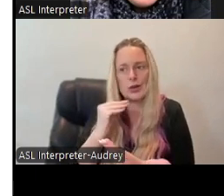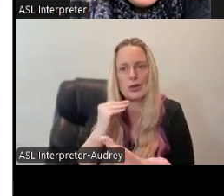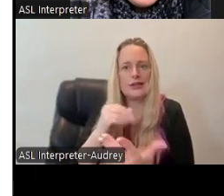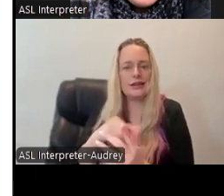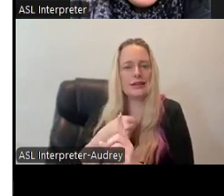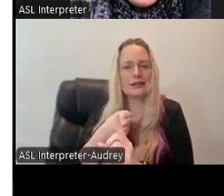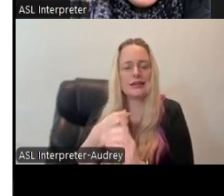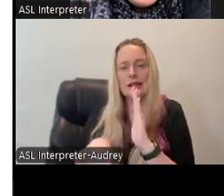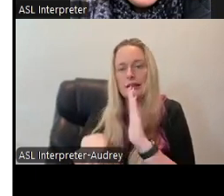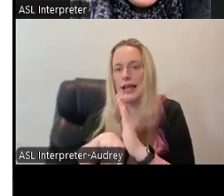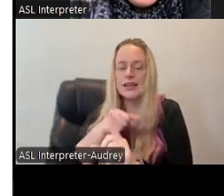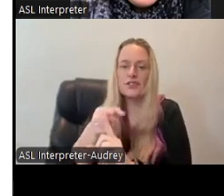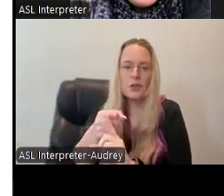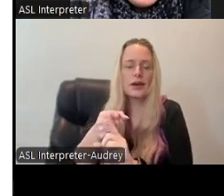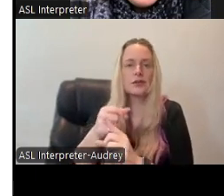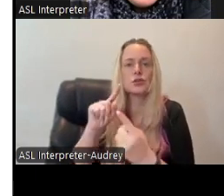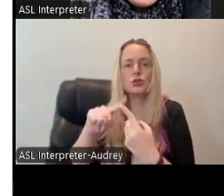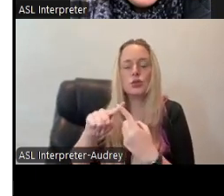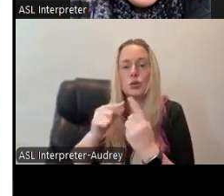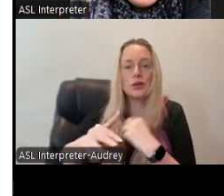environmentally, culturally,